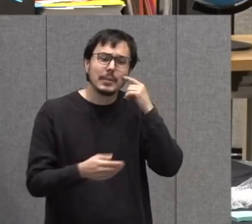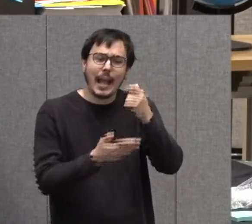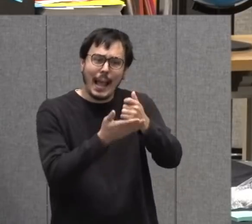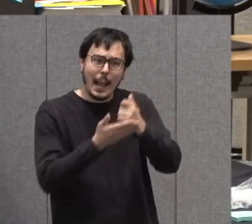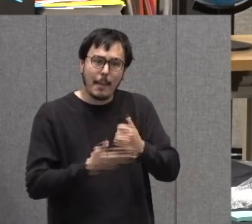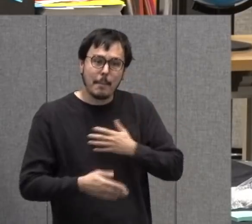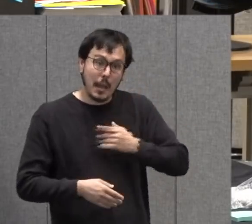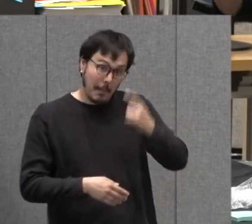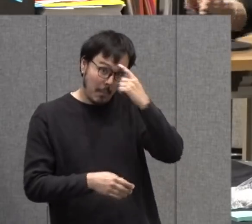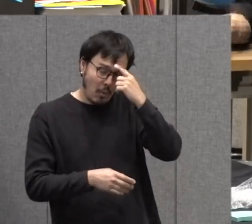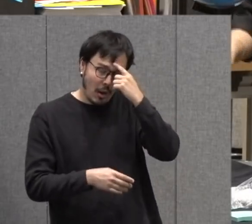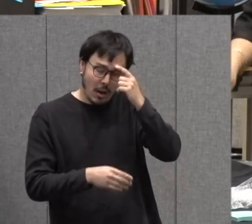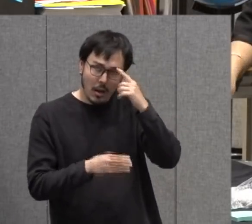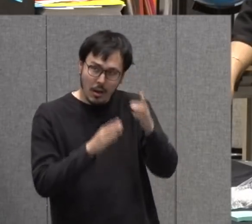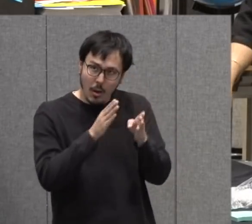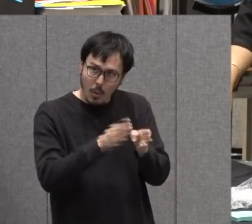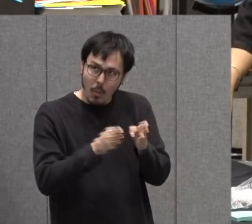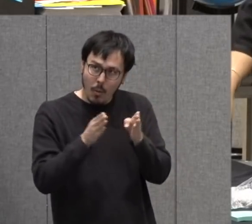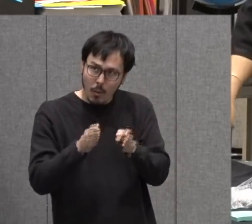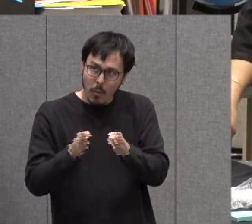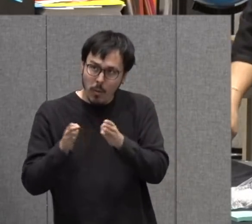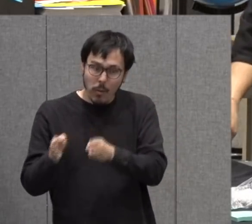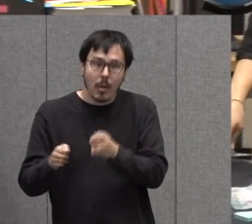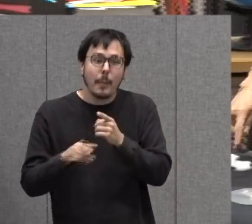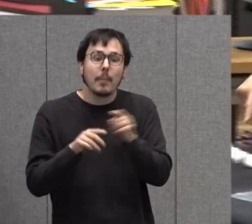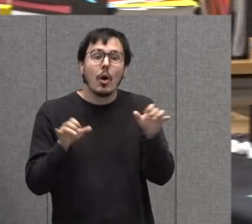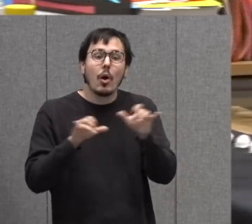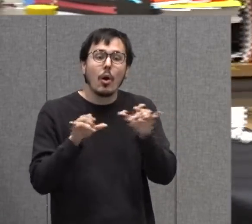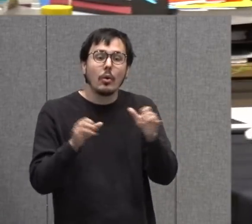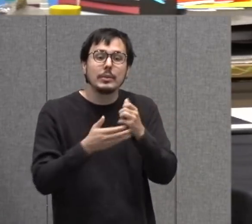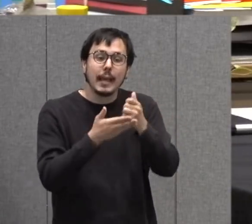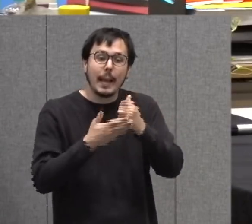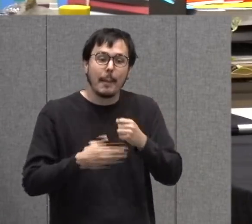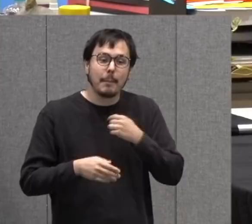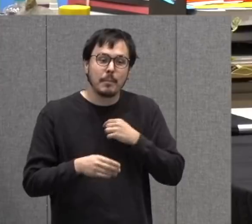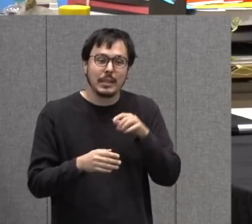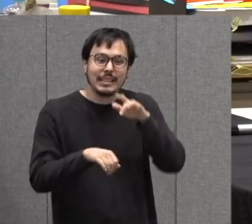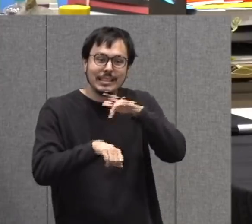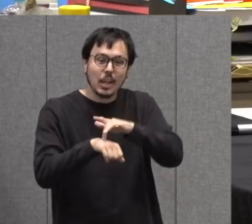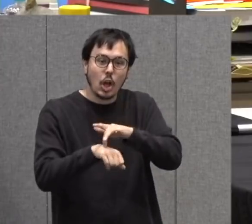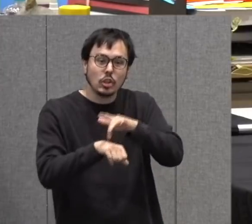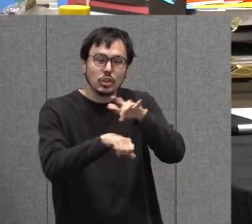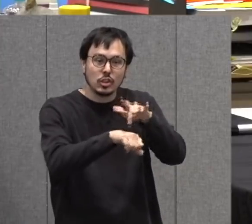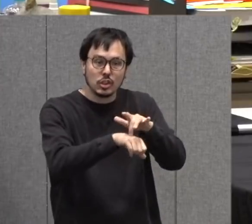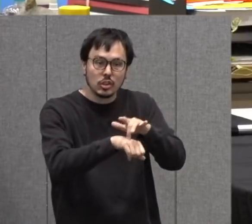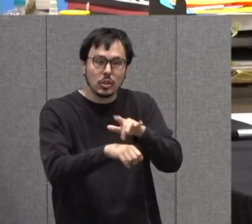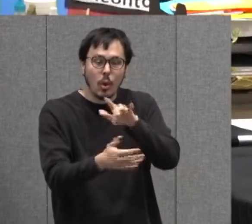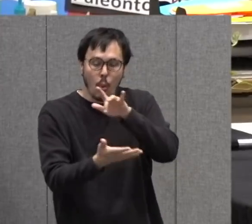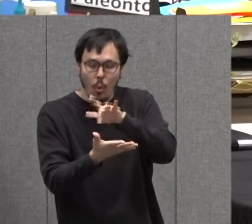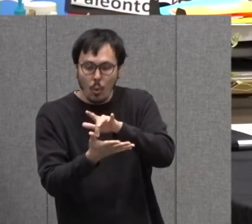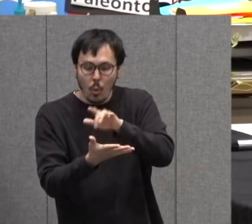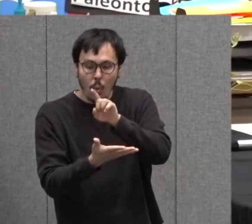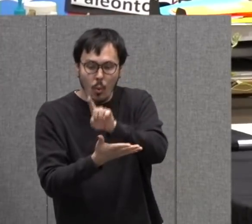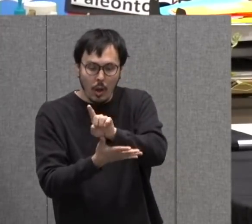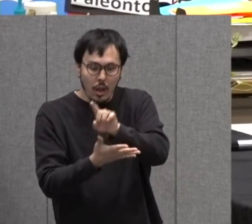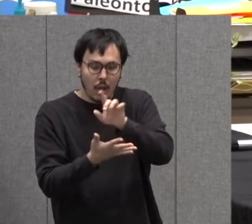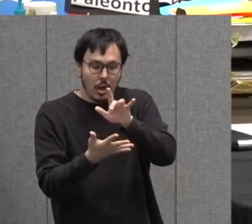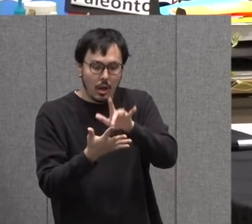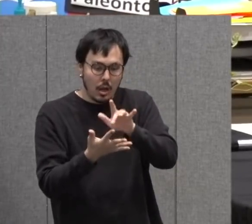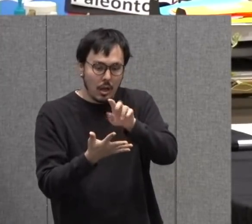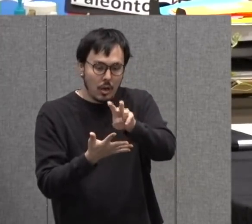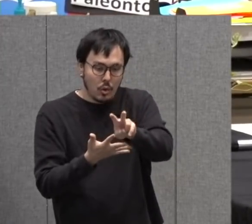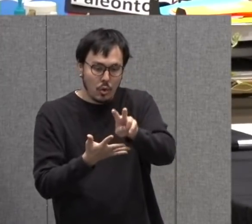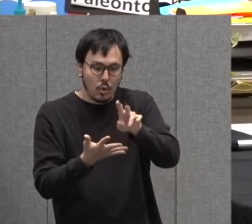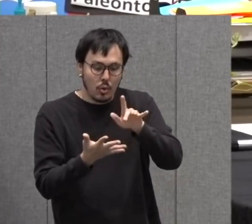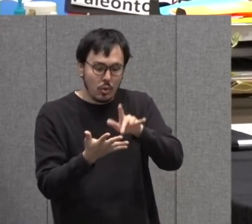on track, but also it helps me touch one by one. That's really important to remember that as you're counting on,